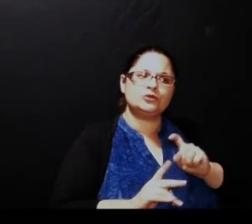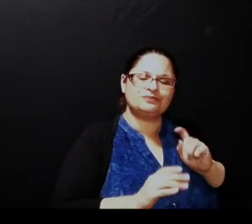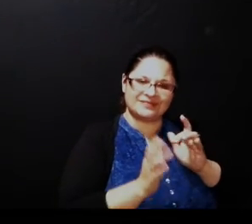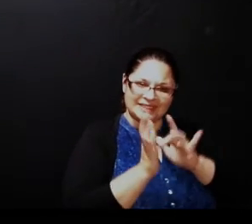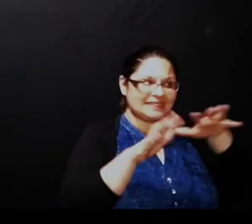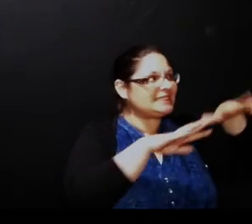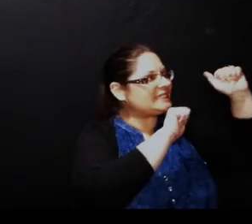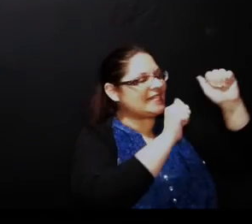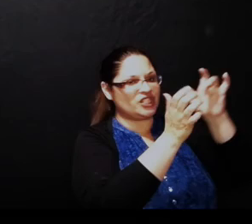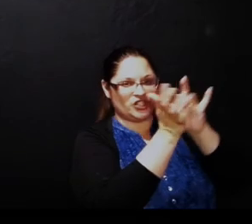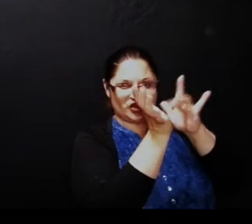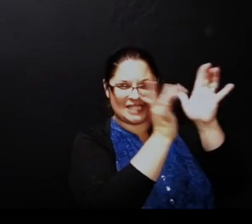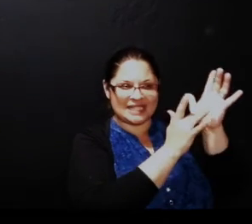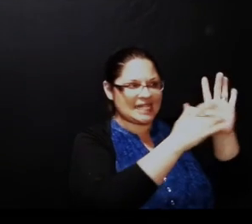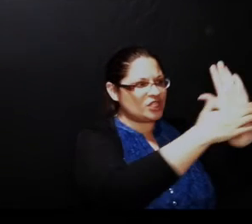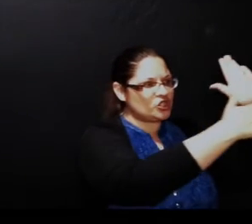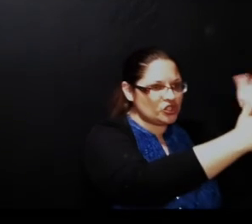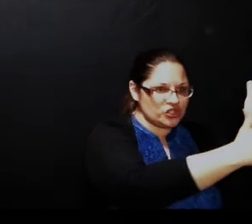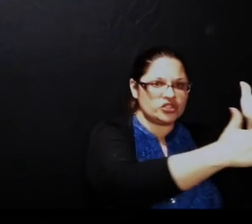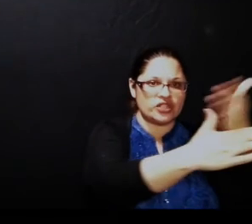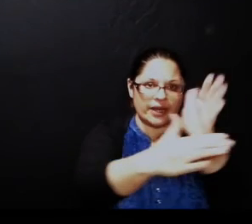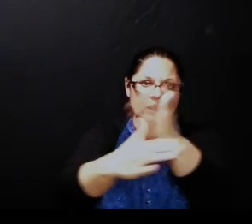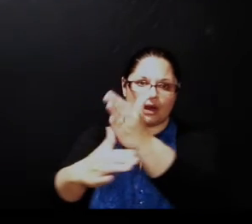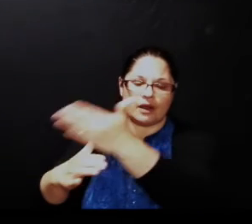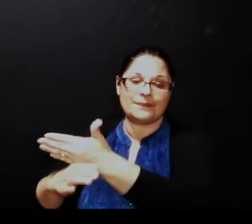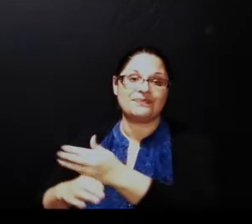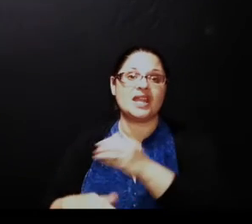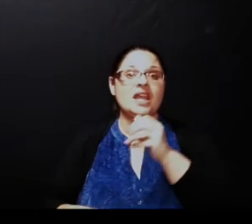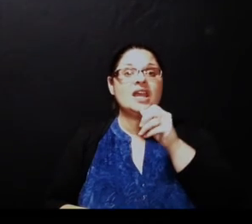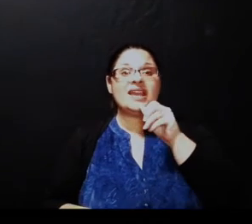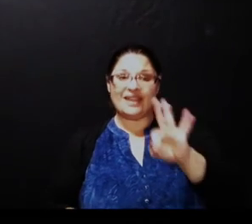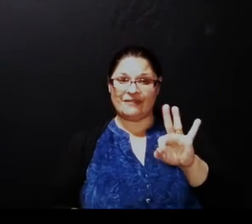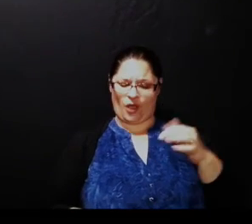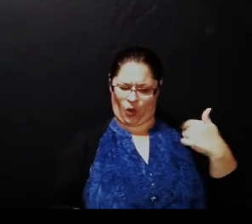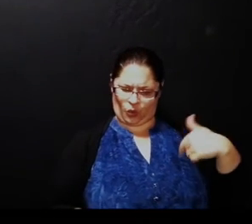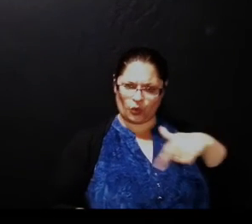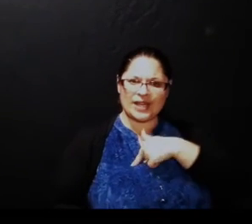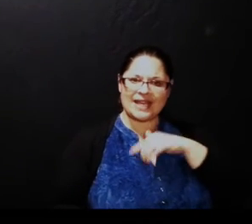If we, the church, look out only for our comfort,